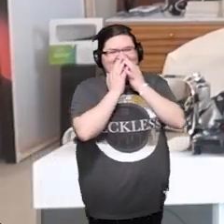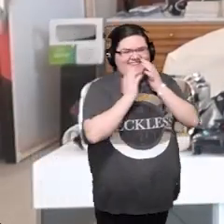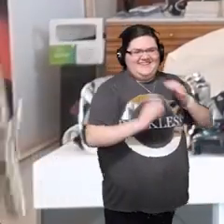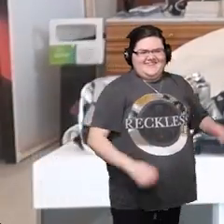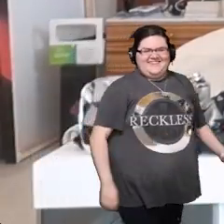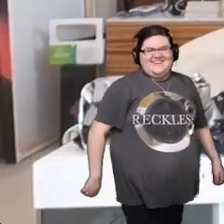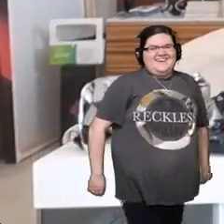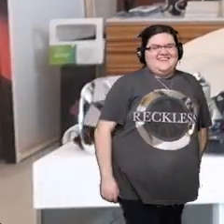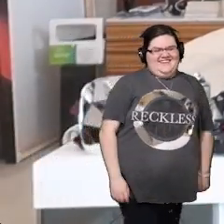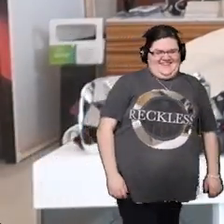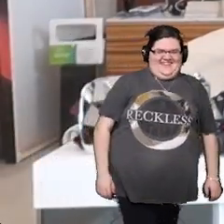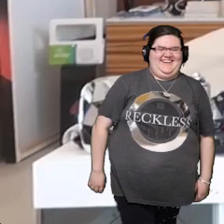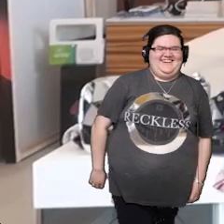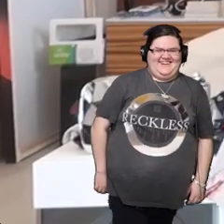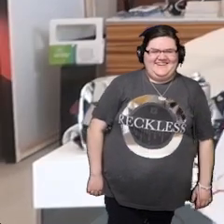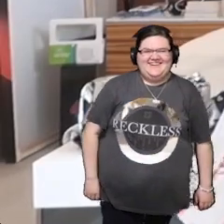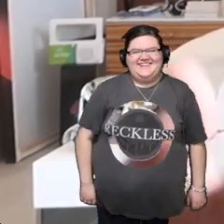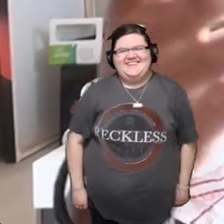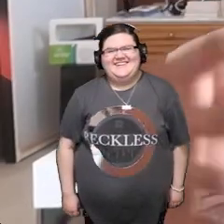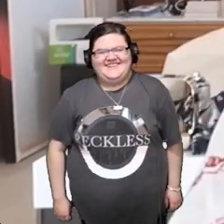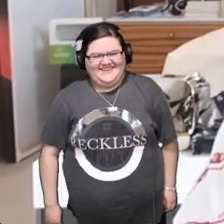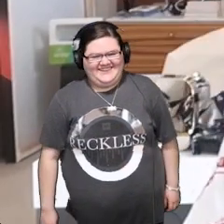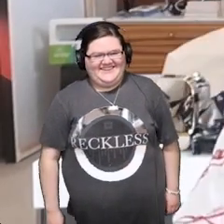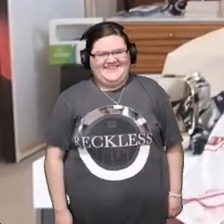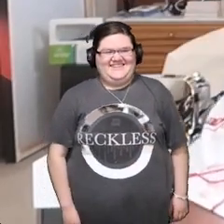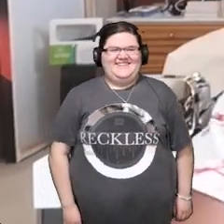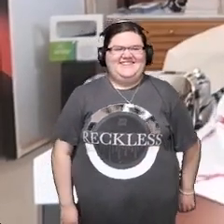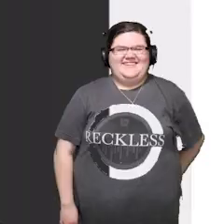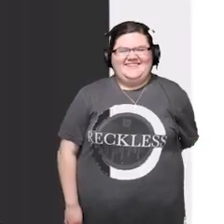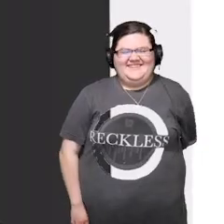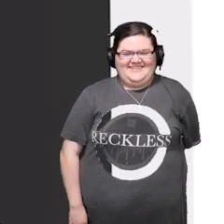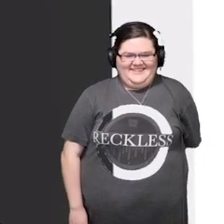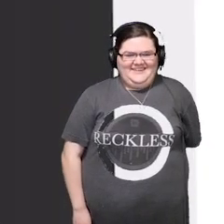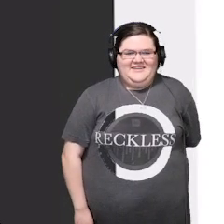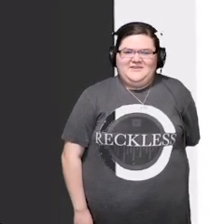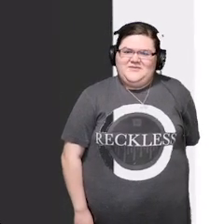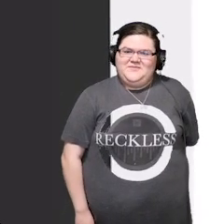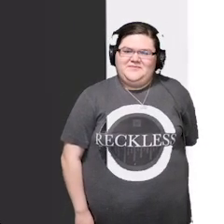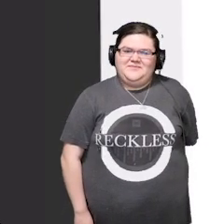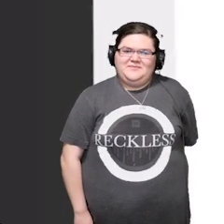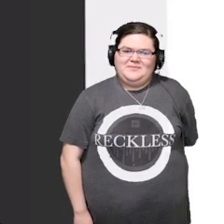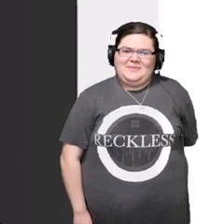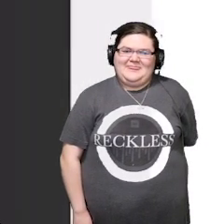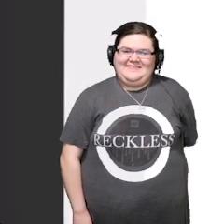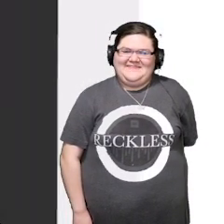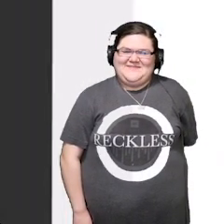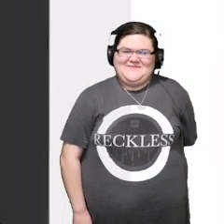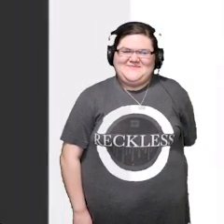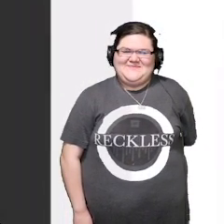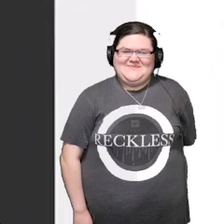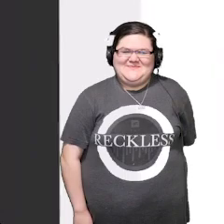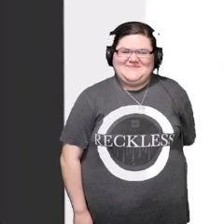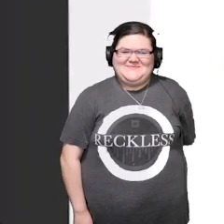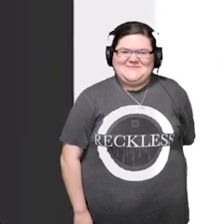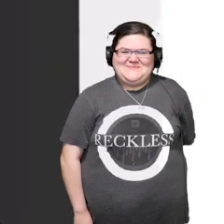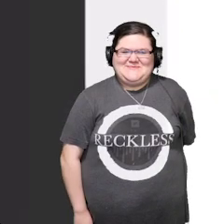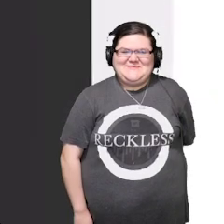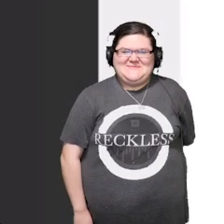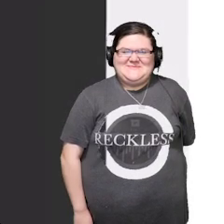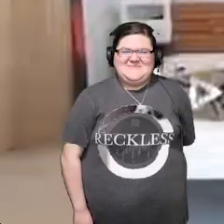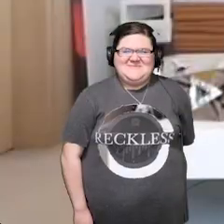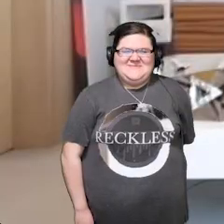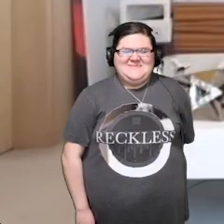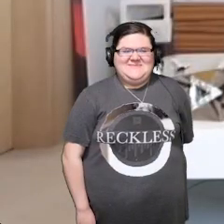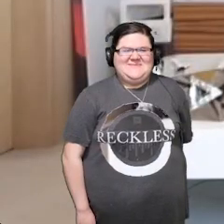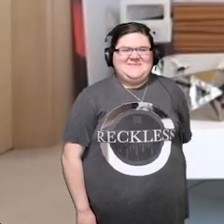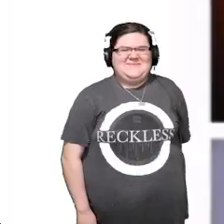I still don't play it, so. It doesn't make a difference. It do be like that. What? JJ's